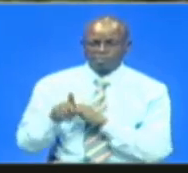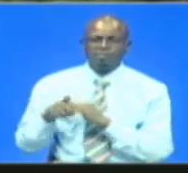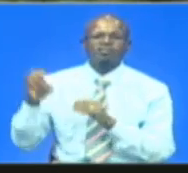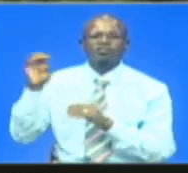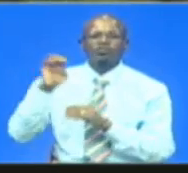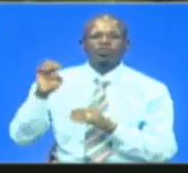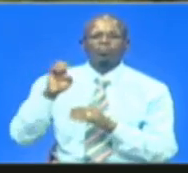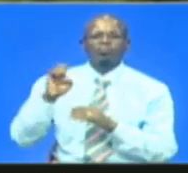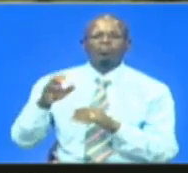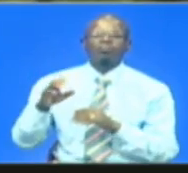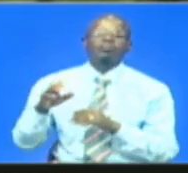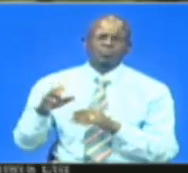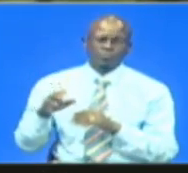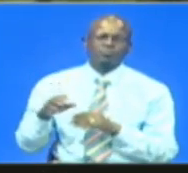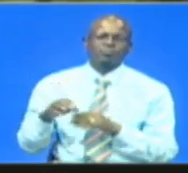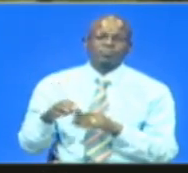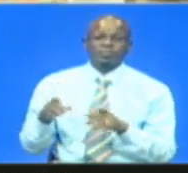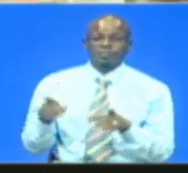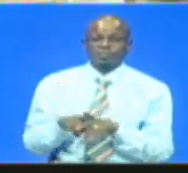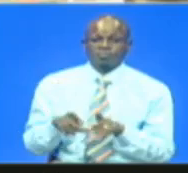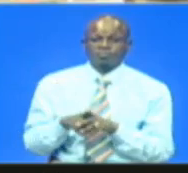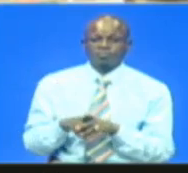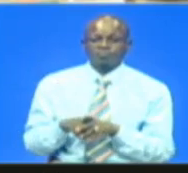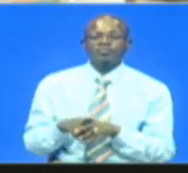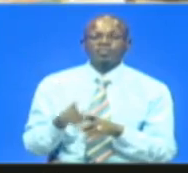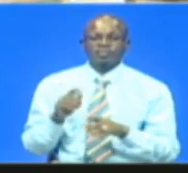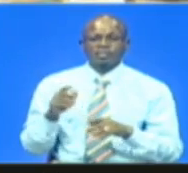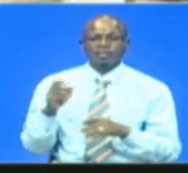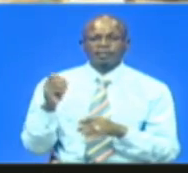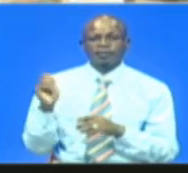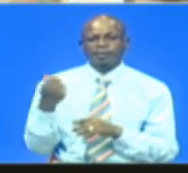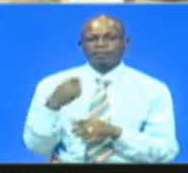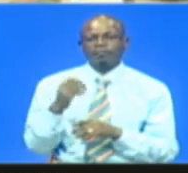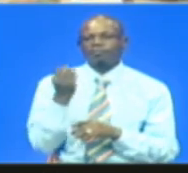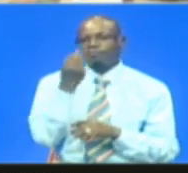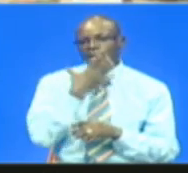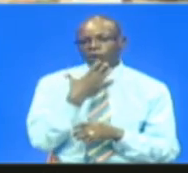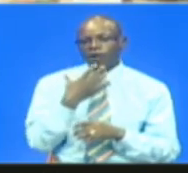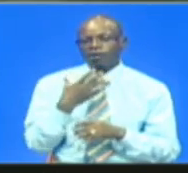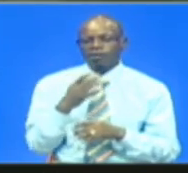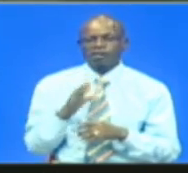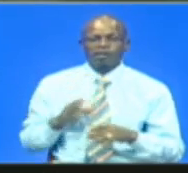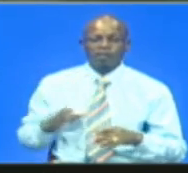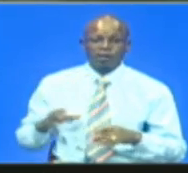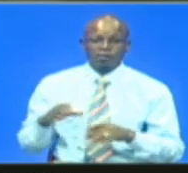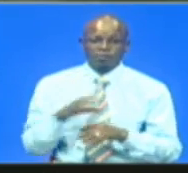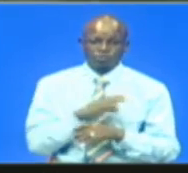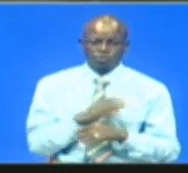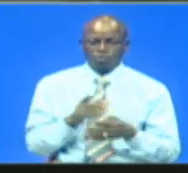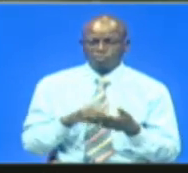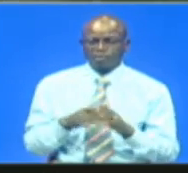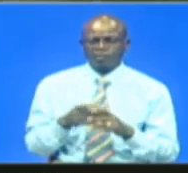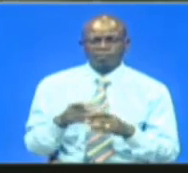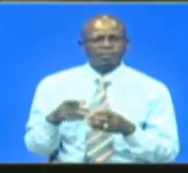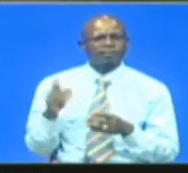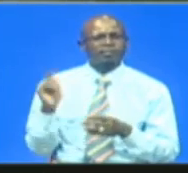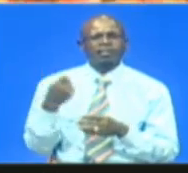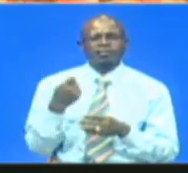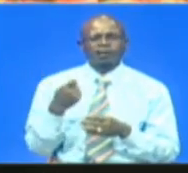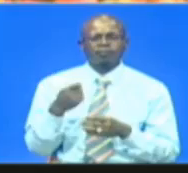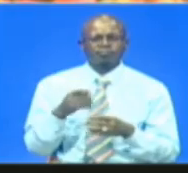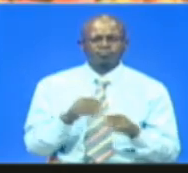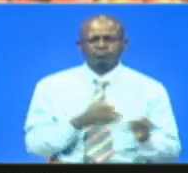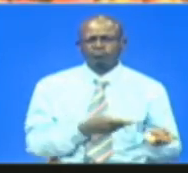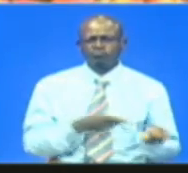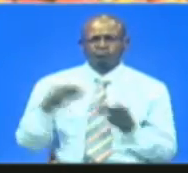continent. According to the Kenya Flower Council, by the close of 2017, Kenya exported flowers worth ₱1 billion. And